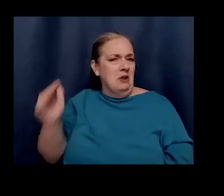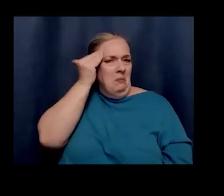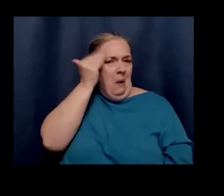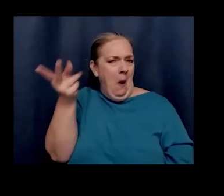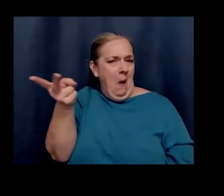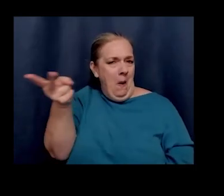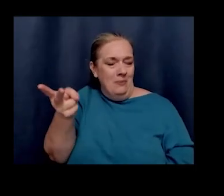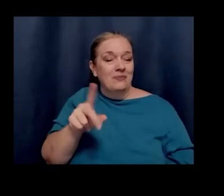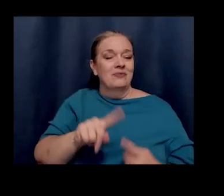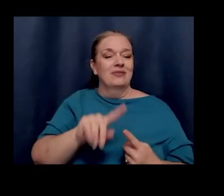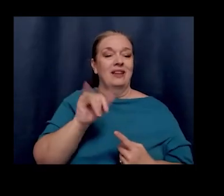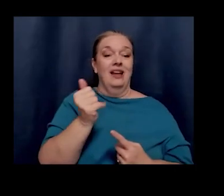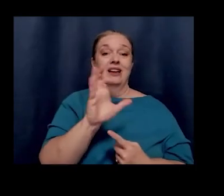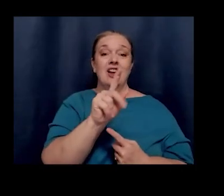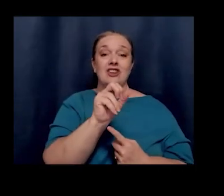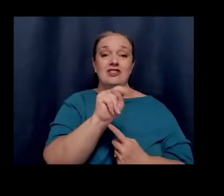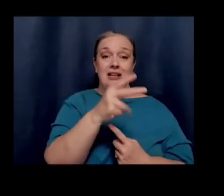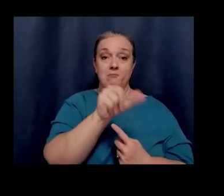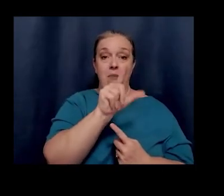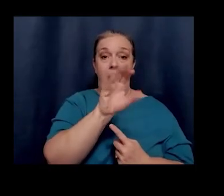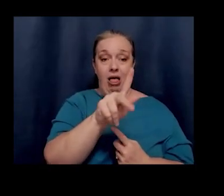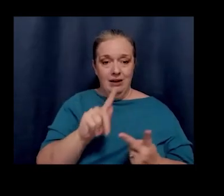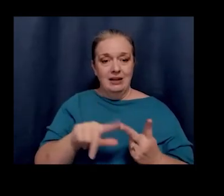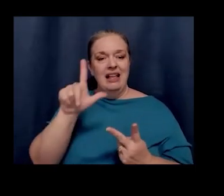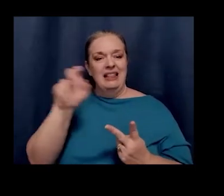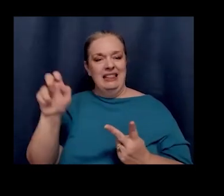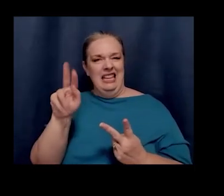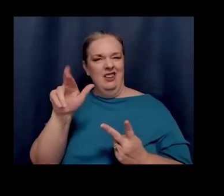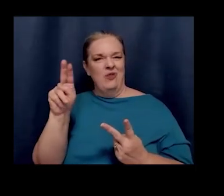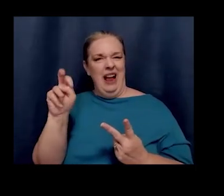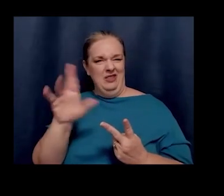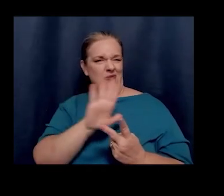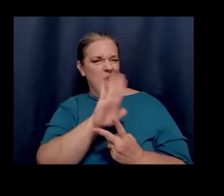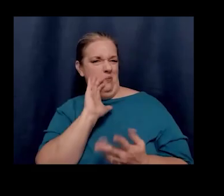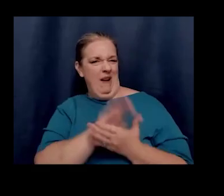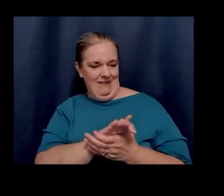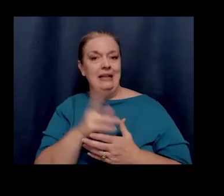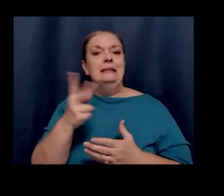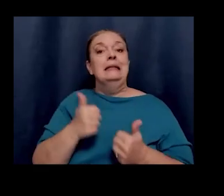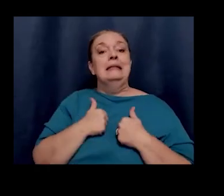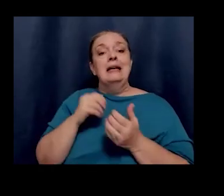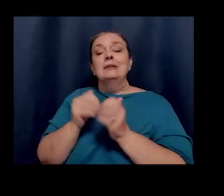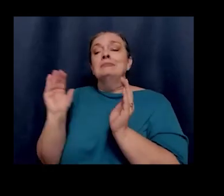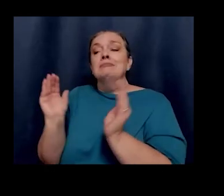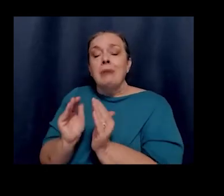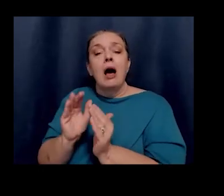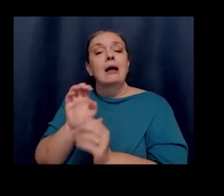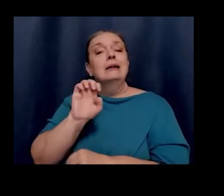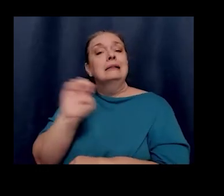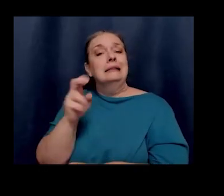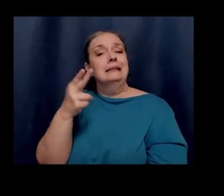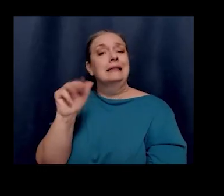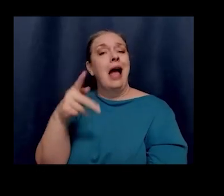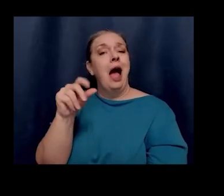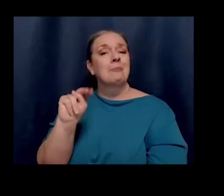Pollock and his wife Lee Krasner lived together in a small hamlet beyond the center of East Hampton, Long Island, in a humble cottage painting in